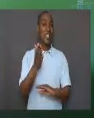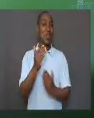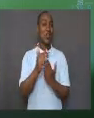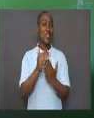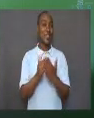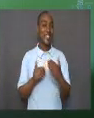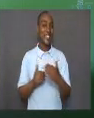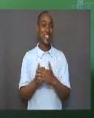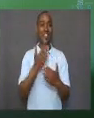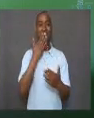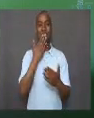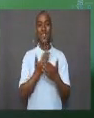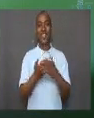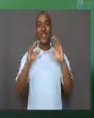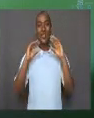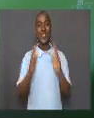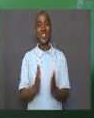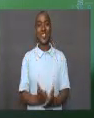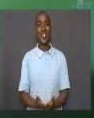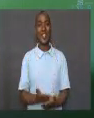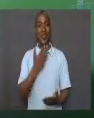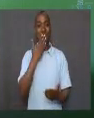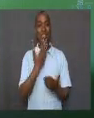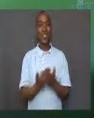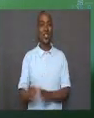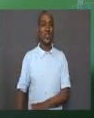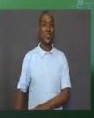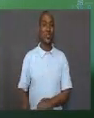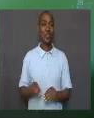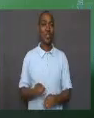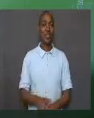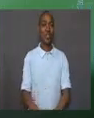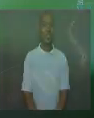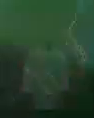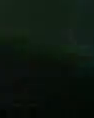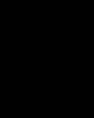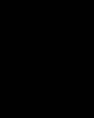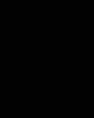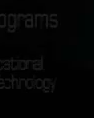lesson, thank you, teacher. Thank you, students.